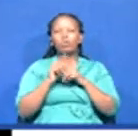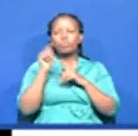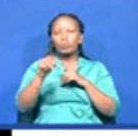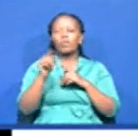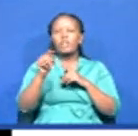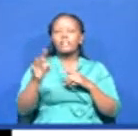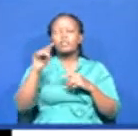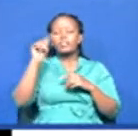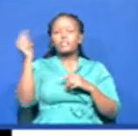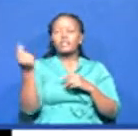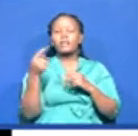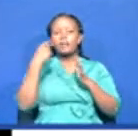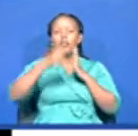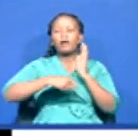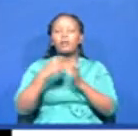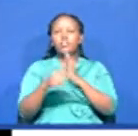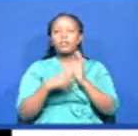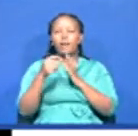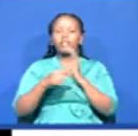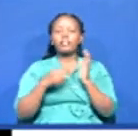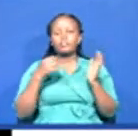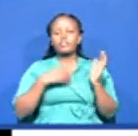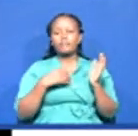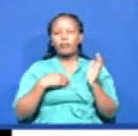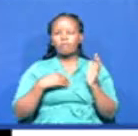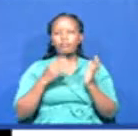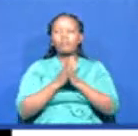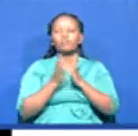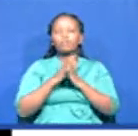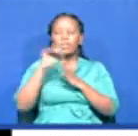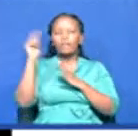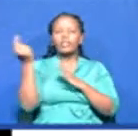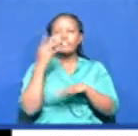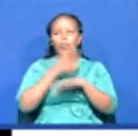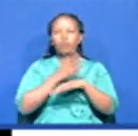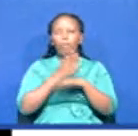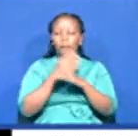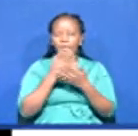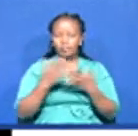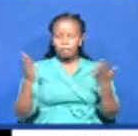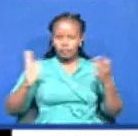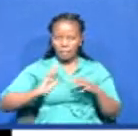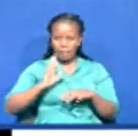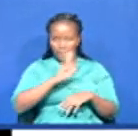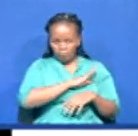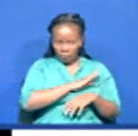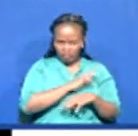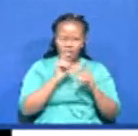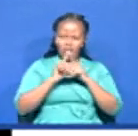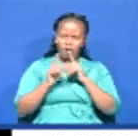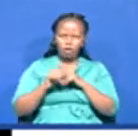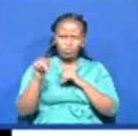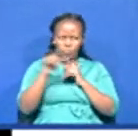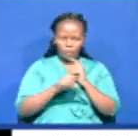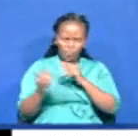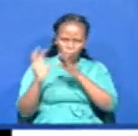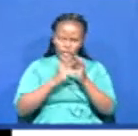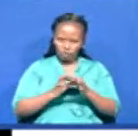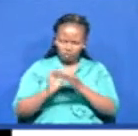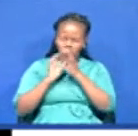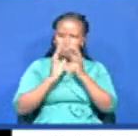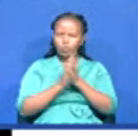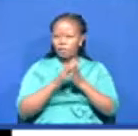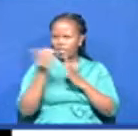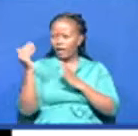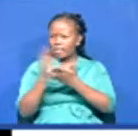Property Institute, KIPI, and the Kenya Copyright Board, KICOBO. We also collaborate with other sector players,